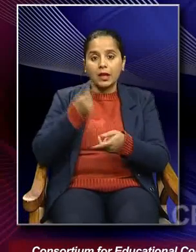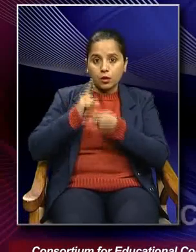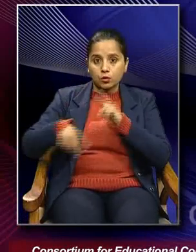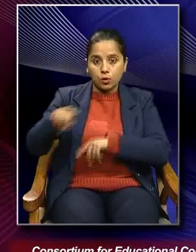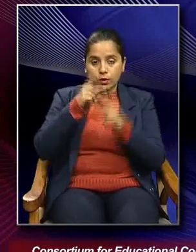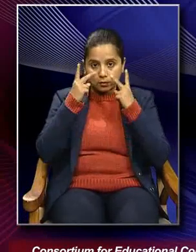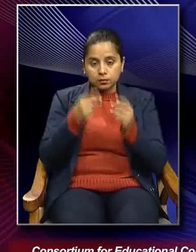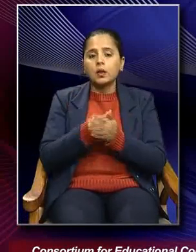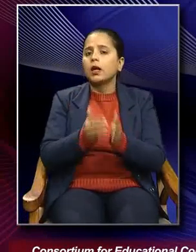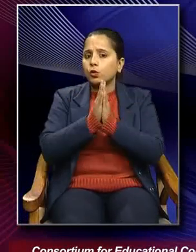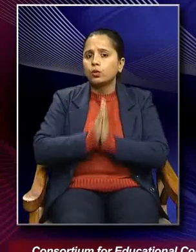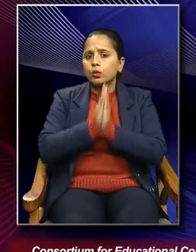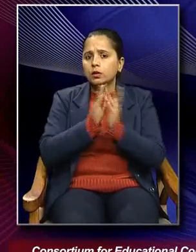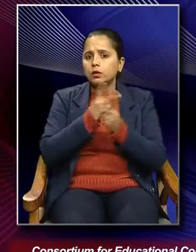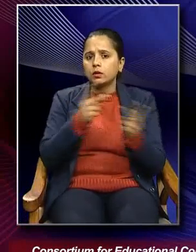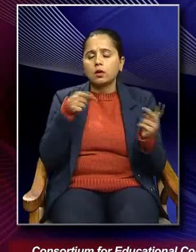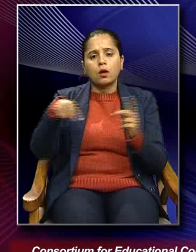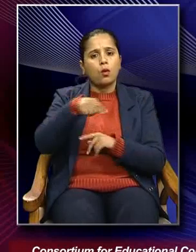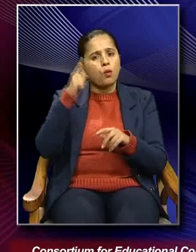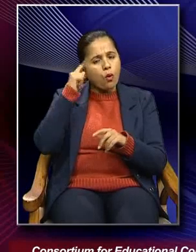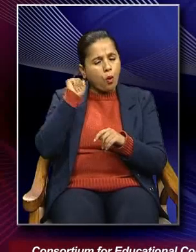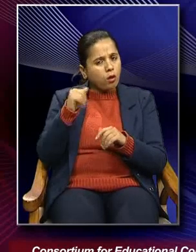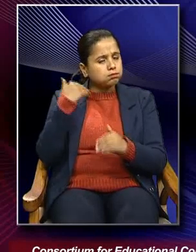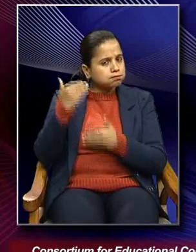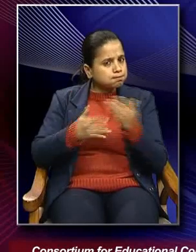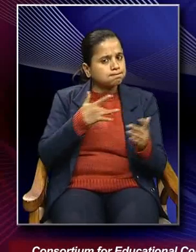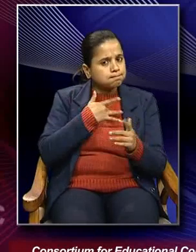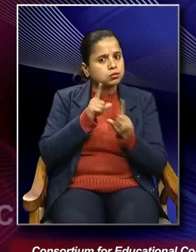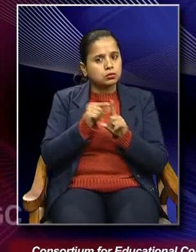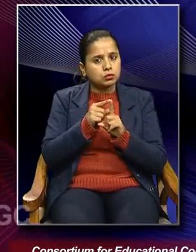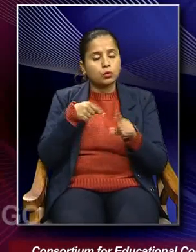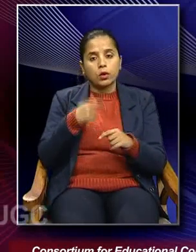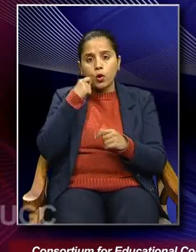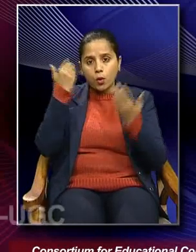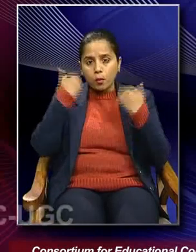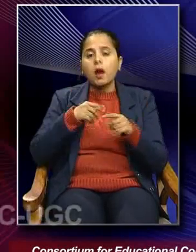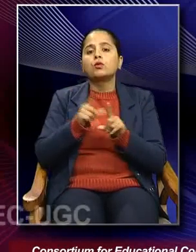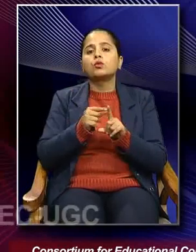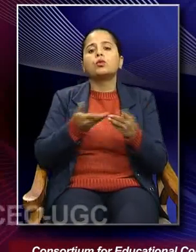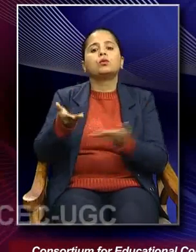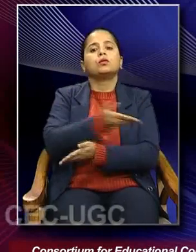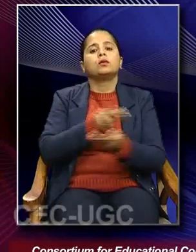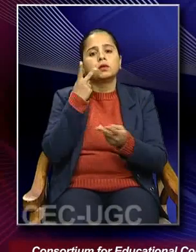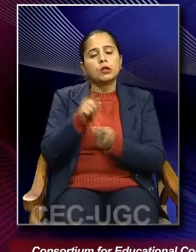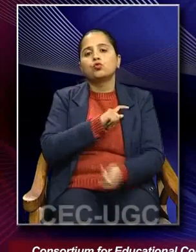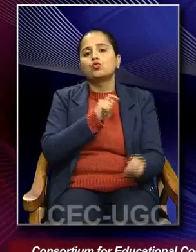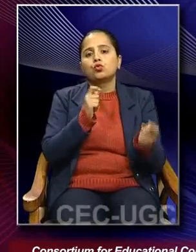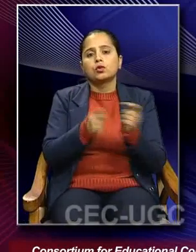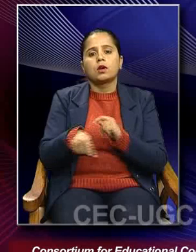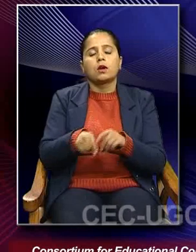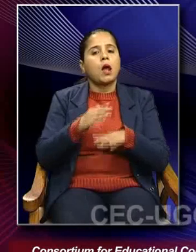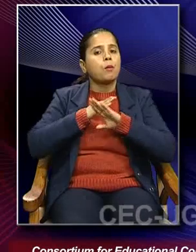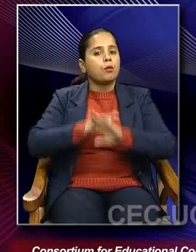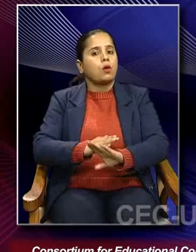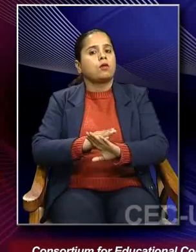Historically, religion have been sacred framework that humanity has built and turned into a